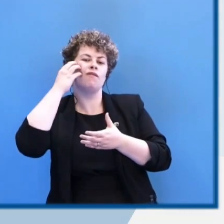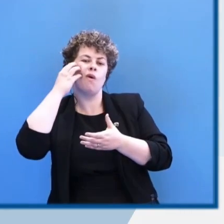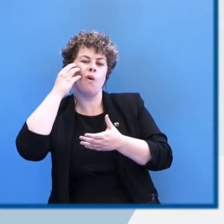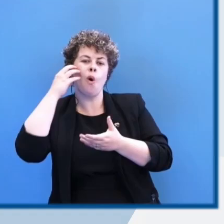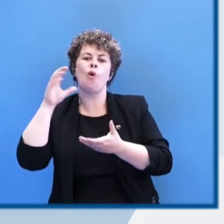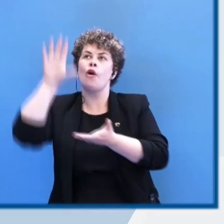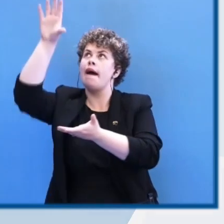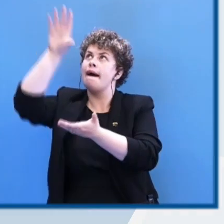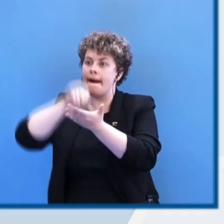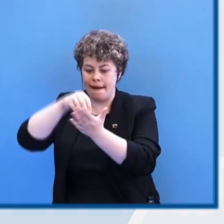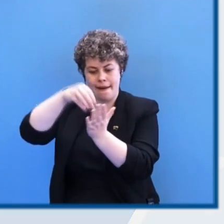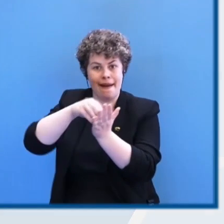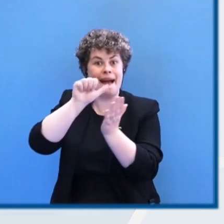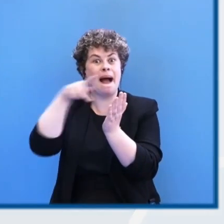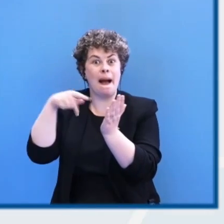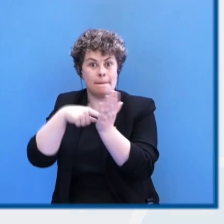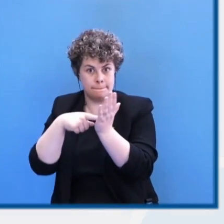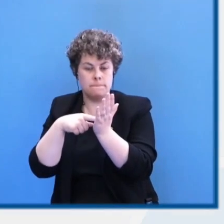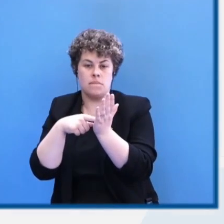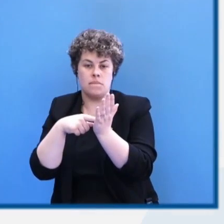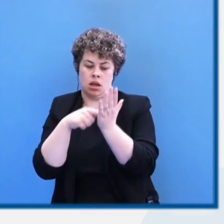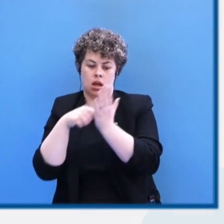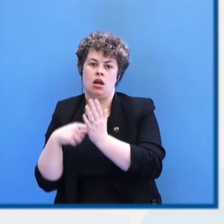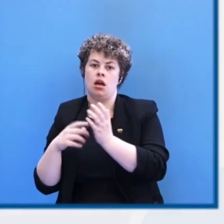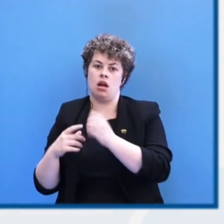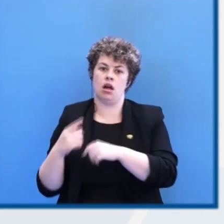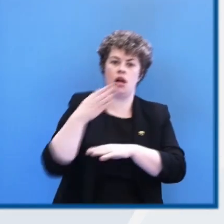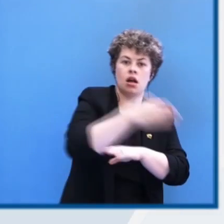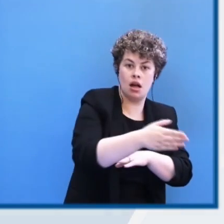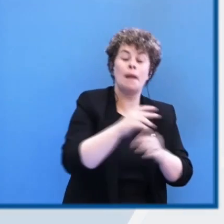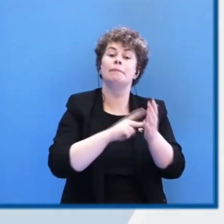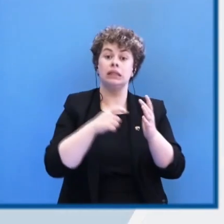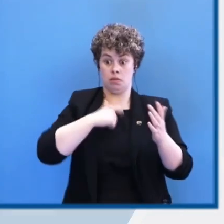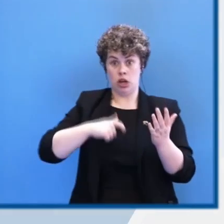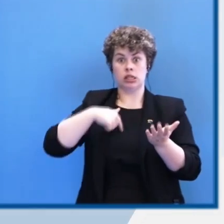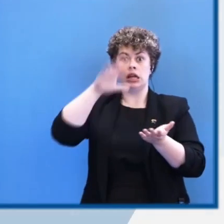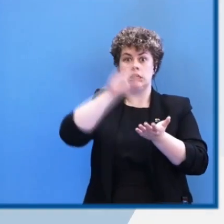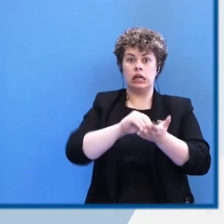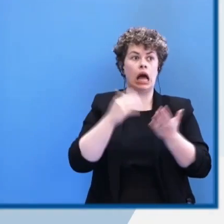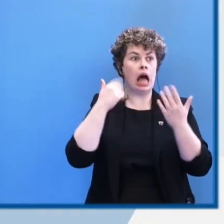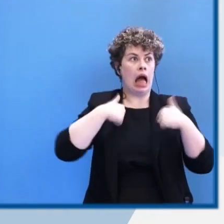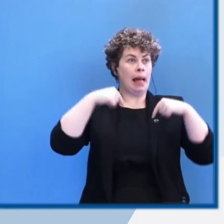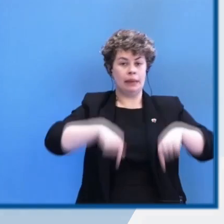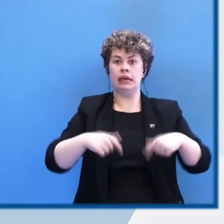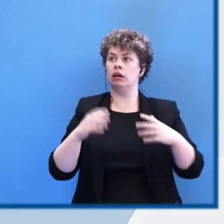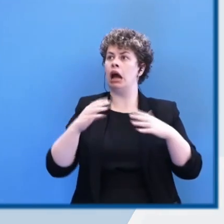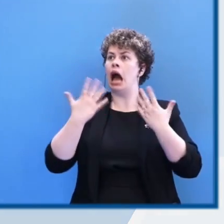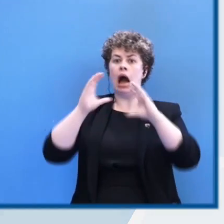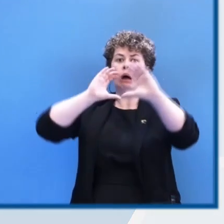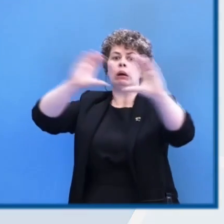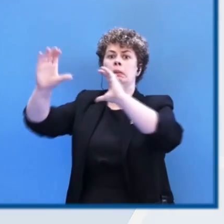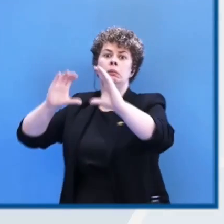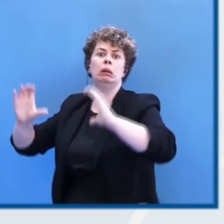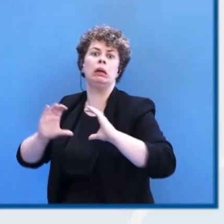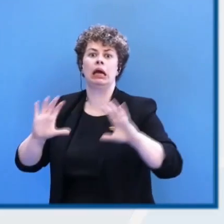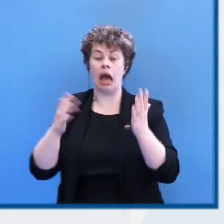in carrying out relief operations to take the relief to where people actually were, as opposed to trying to just